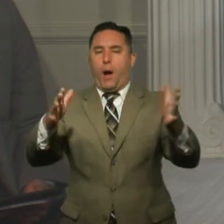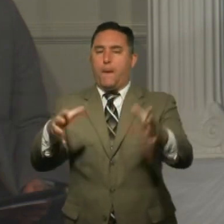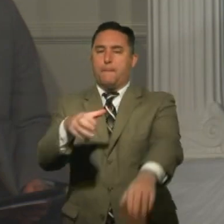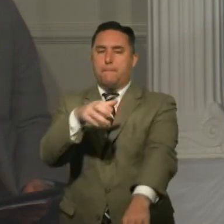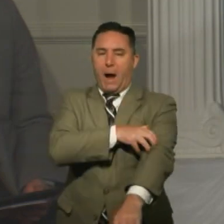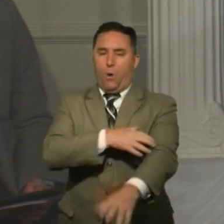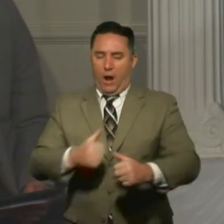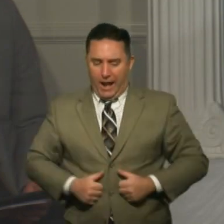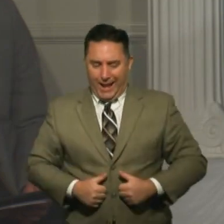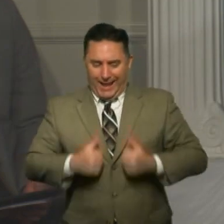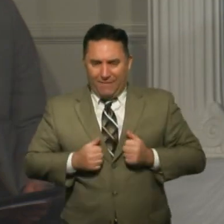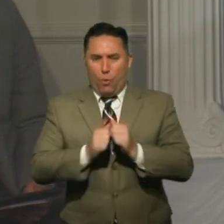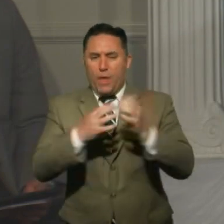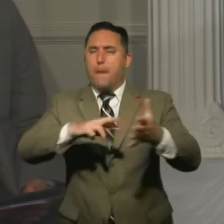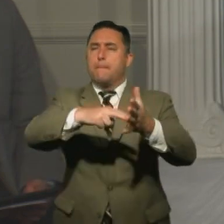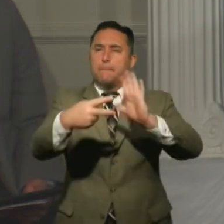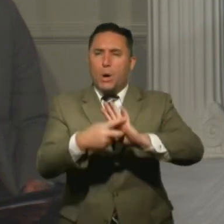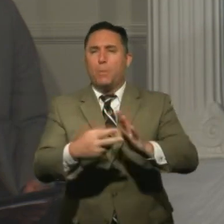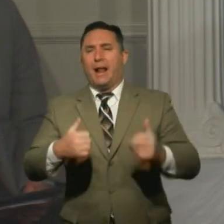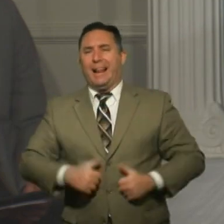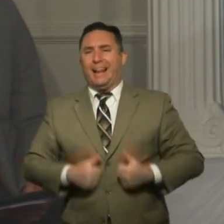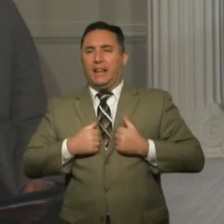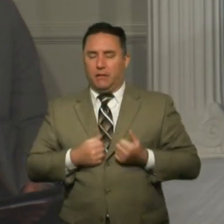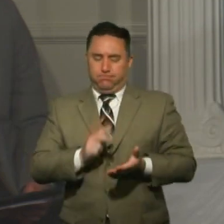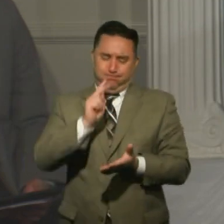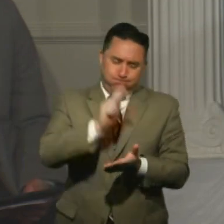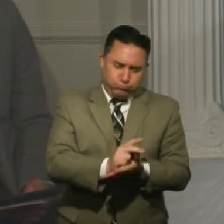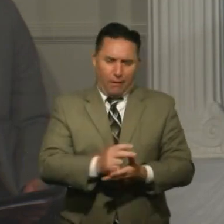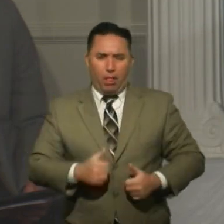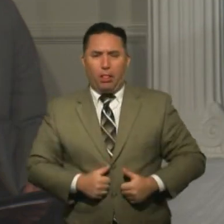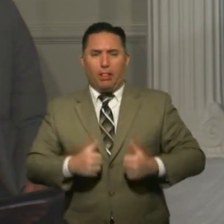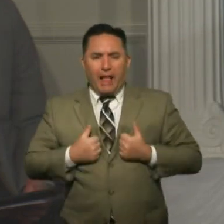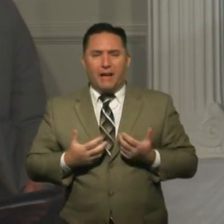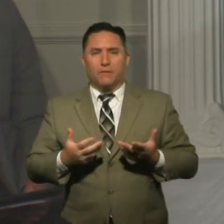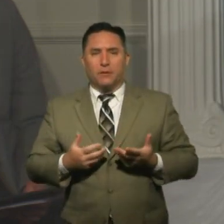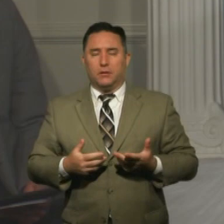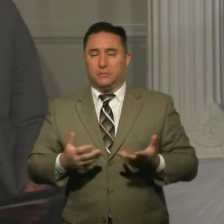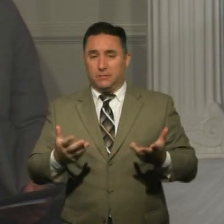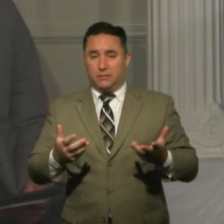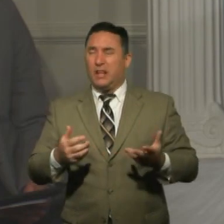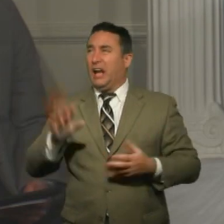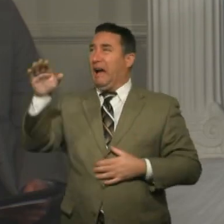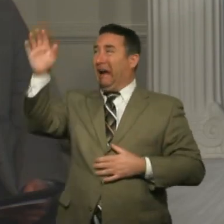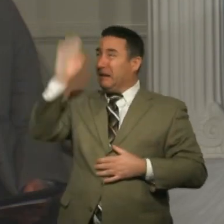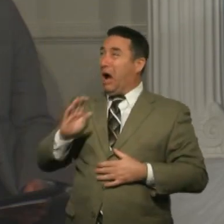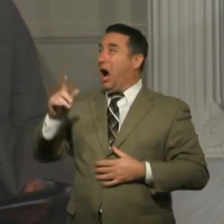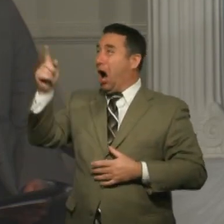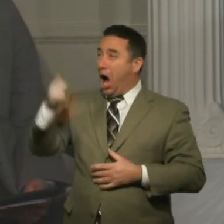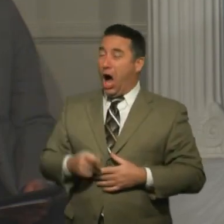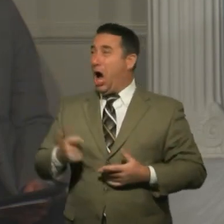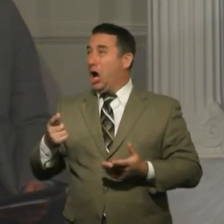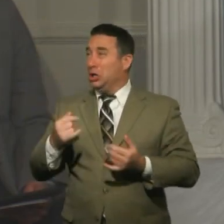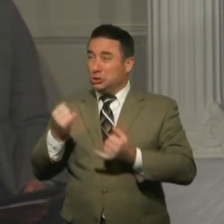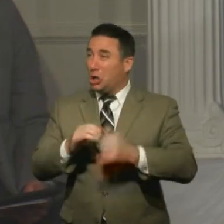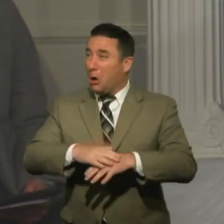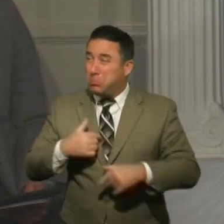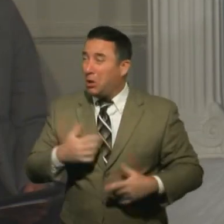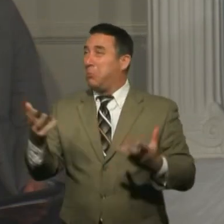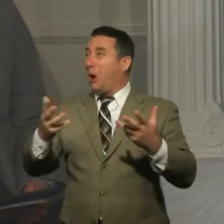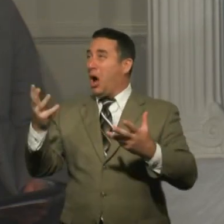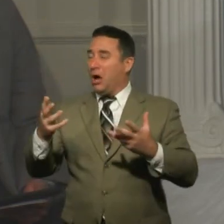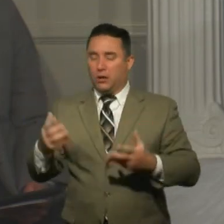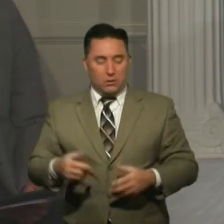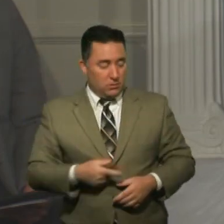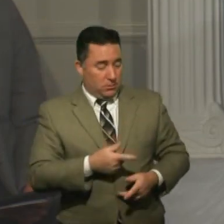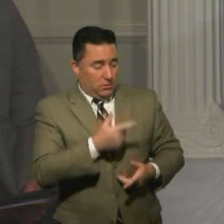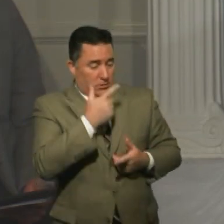live a life without any purpose, and live that defeated life, and life could come and take me out, and I say, God, you cheated on me, and God says, well, you haven't showed